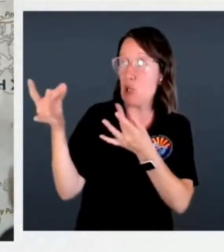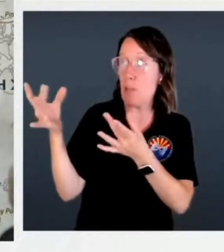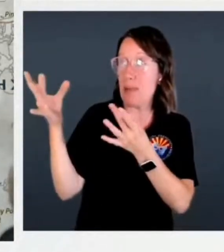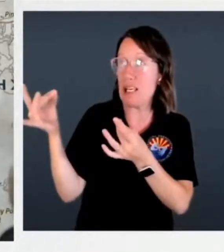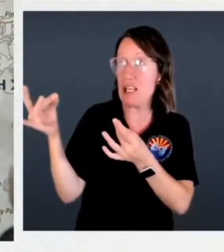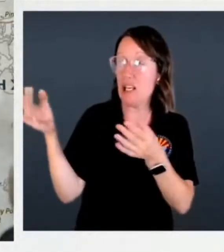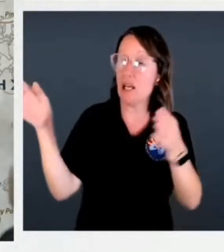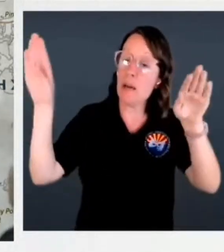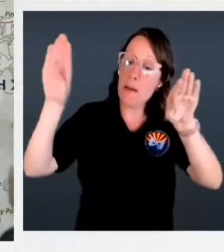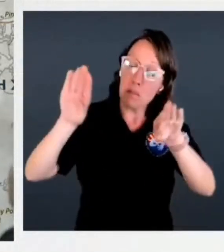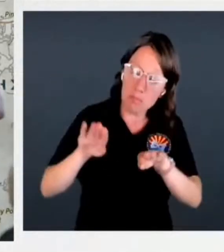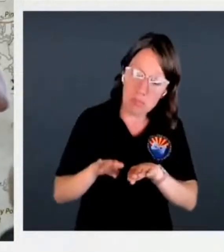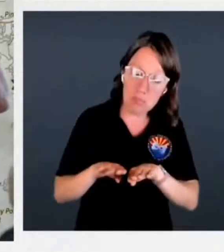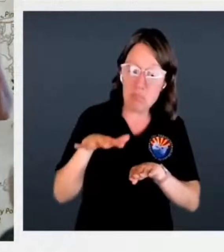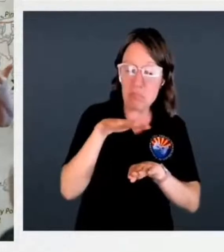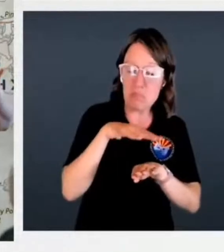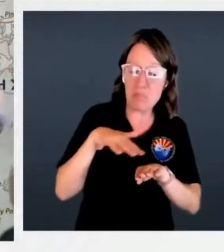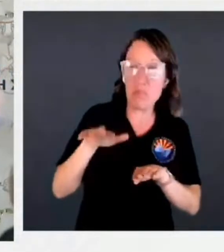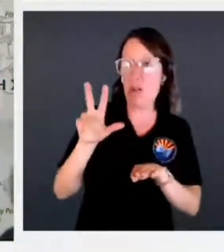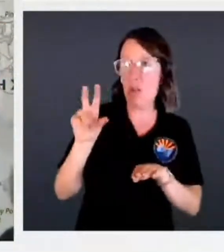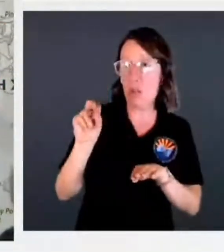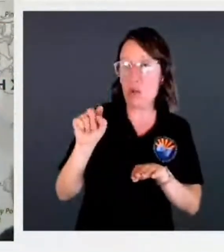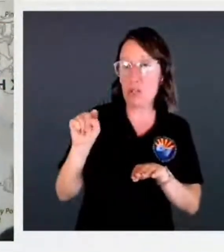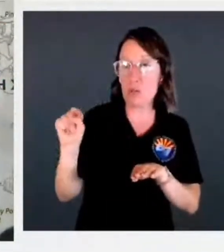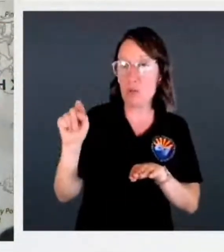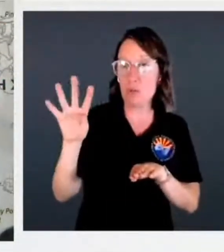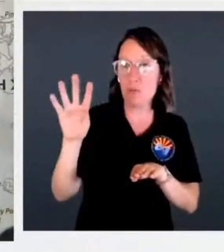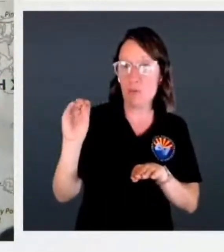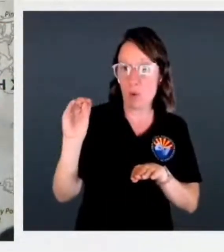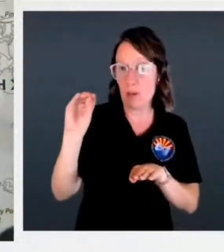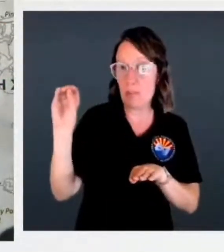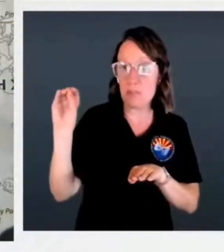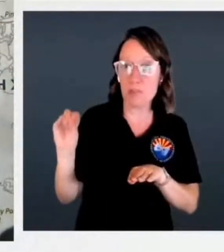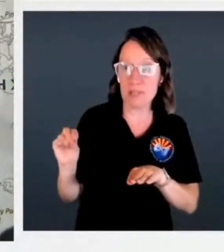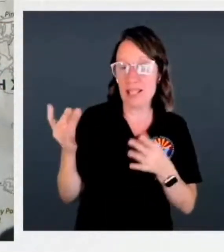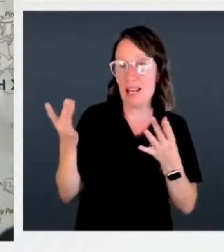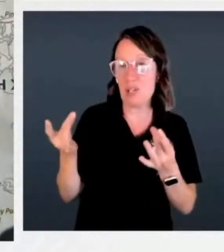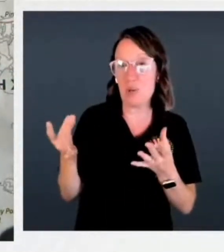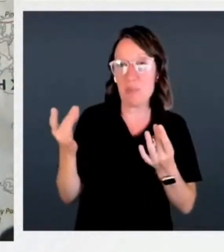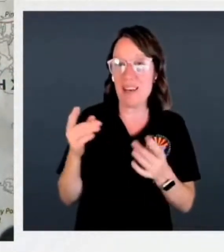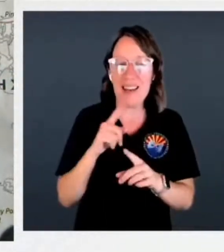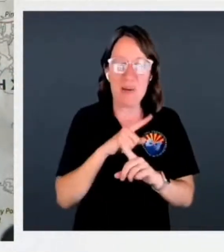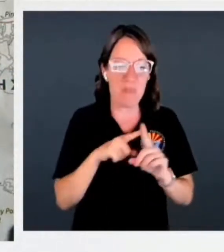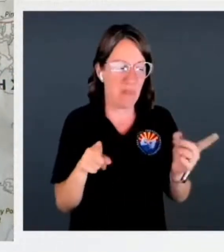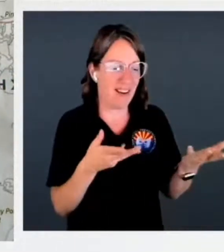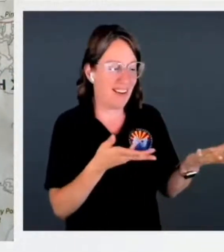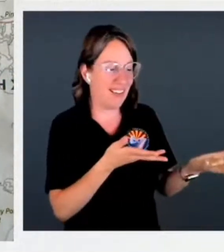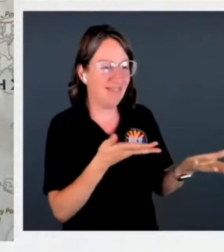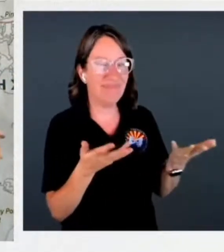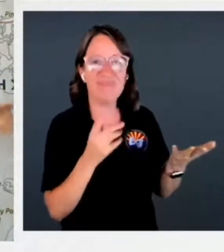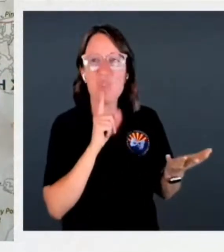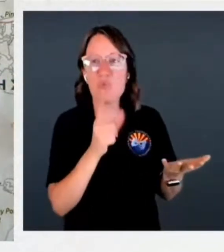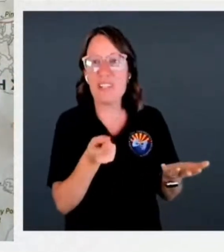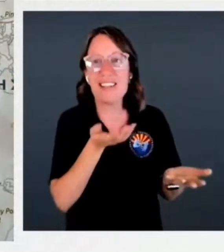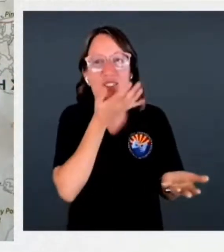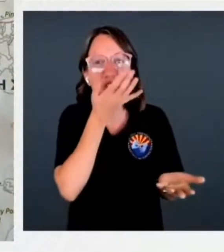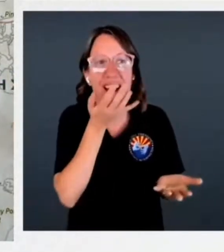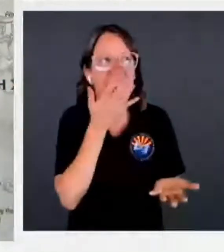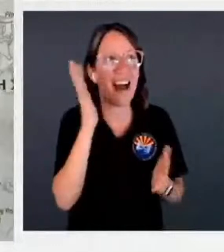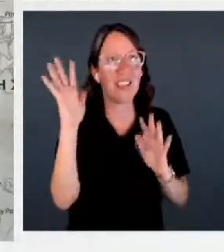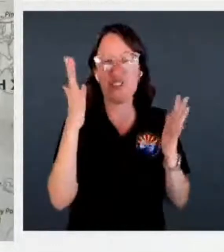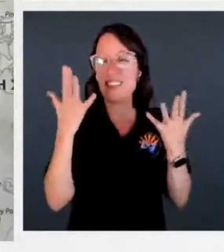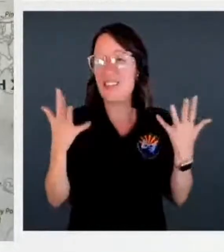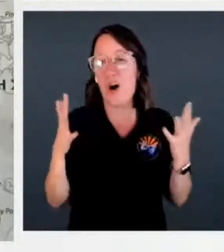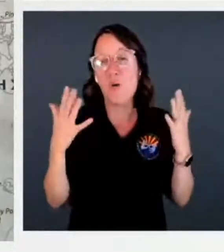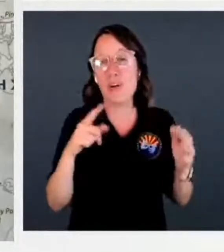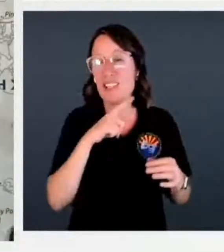40 lower down, but that's going to just really continue to dry the fuels that are already extremely dry. For